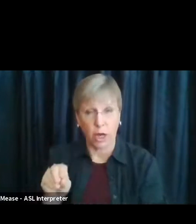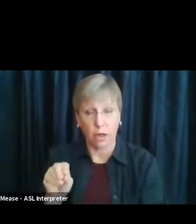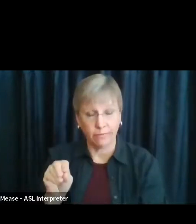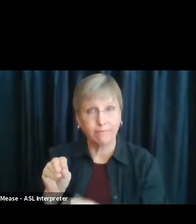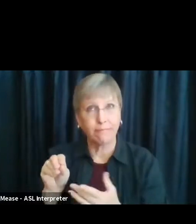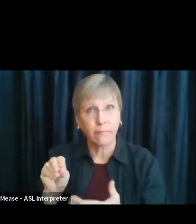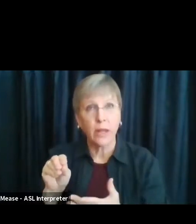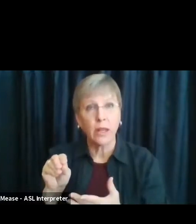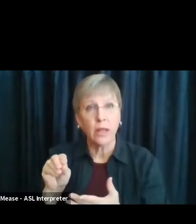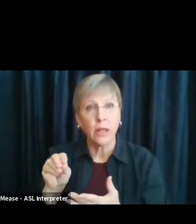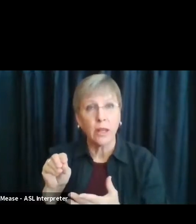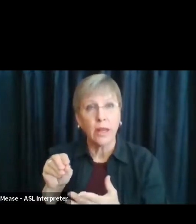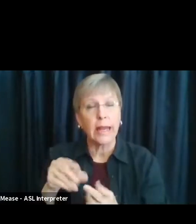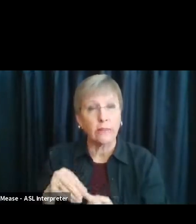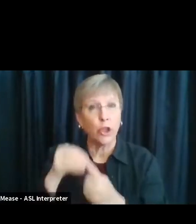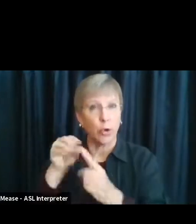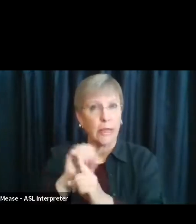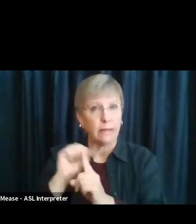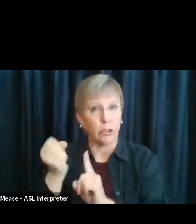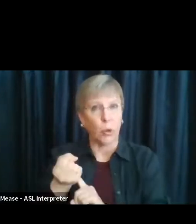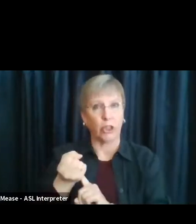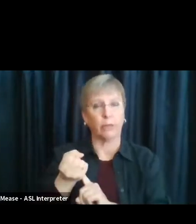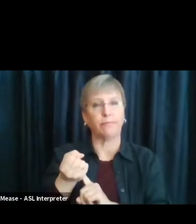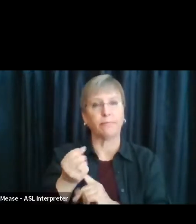It's this unique situation.